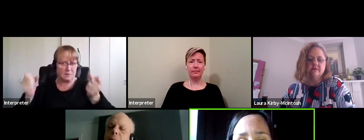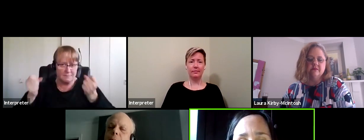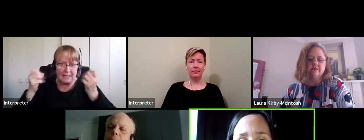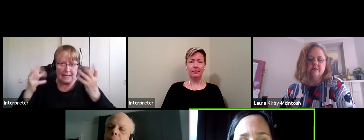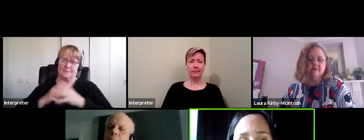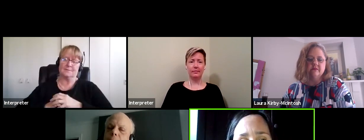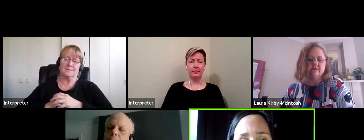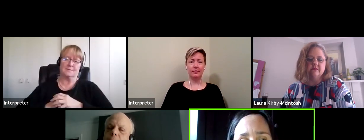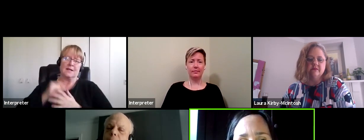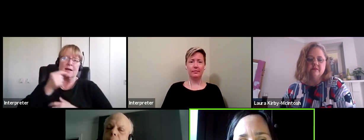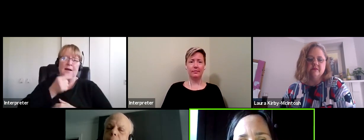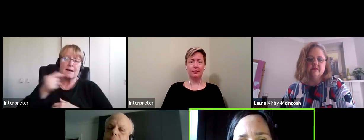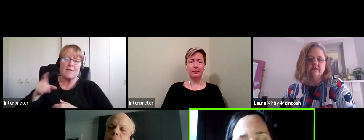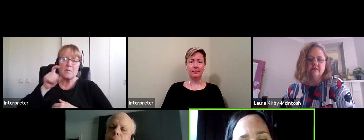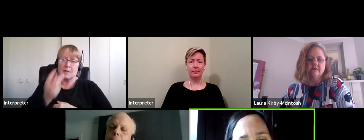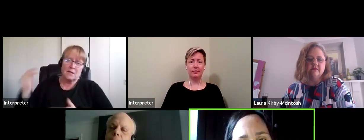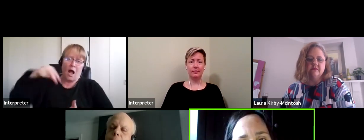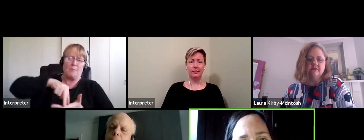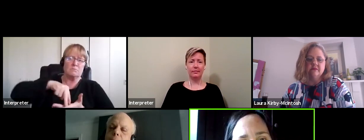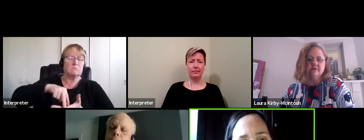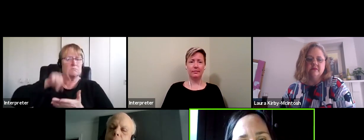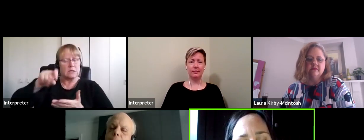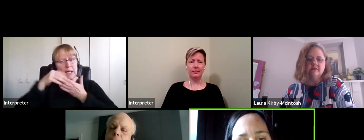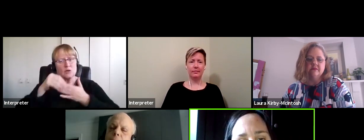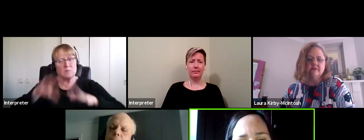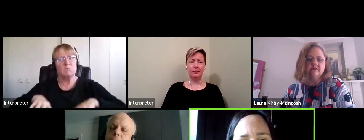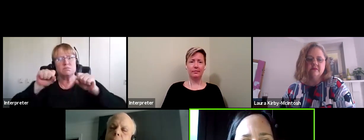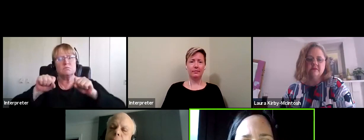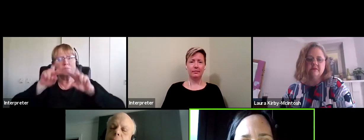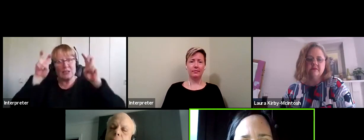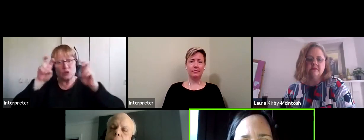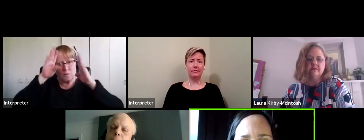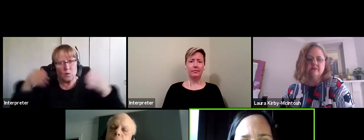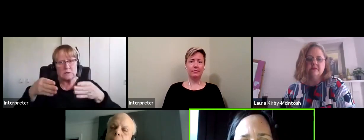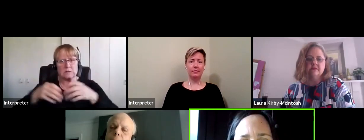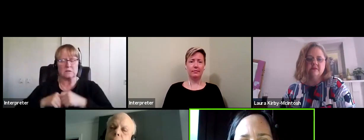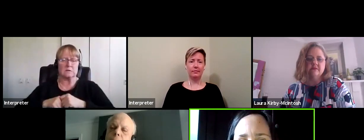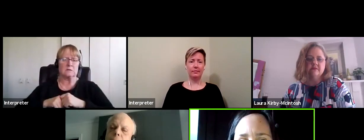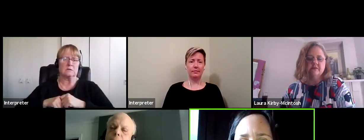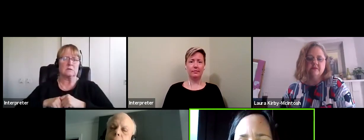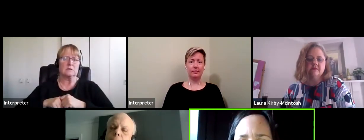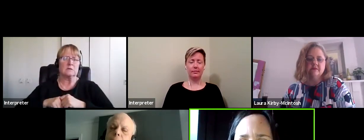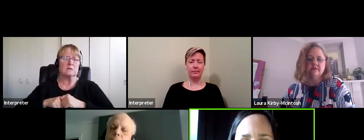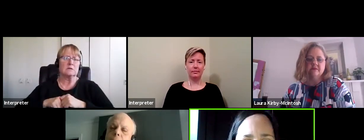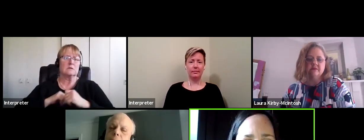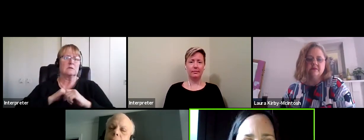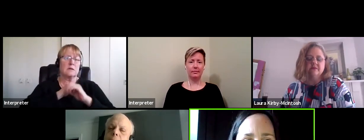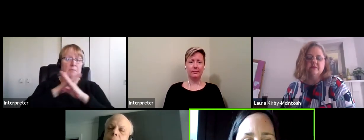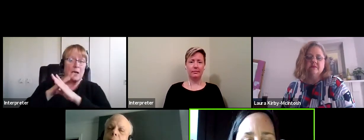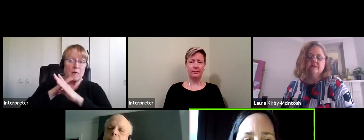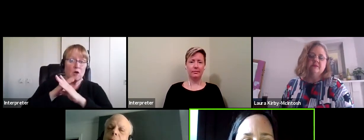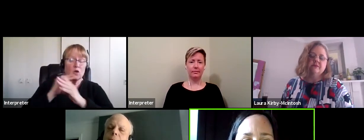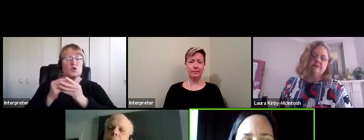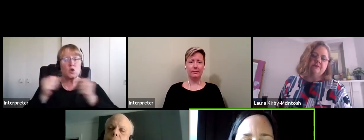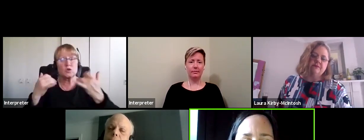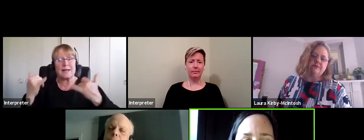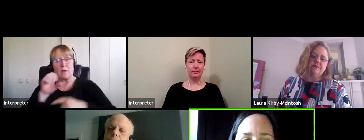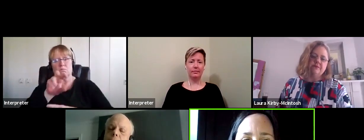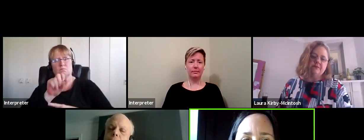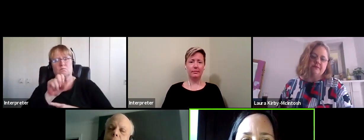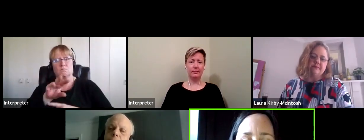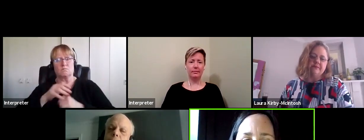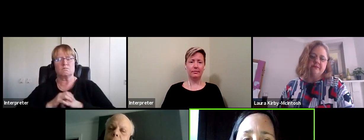we do need government to step up and take leadership in addressing these issues. So I'm going to talk you through some of the barriers and some of the possible solutions now. To